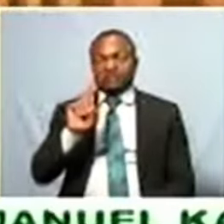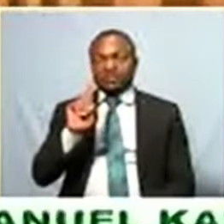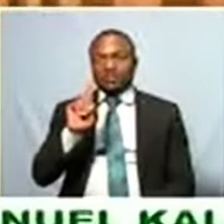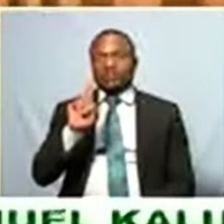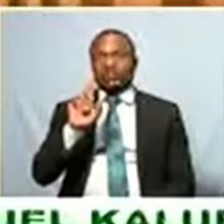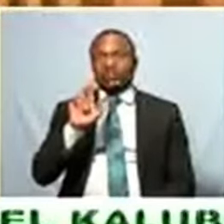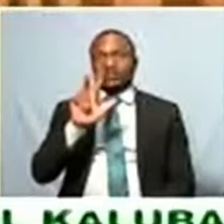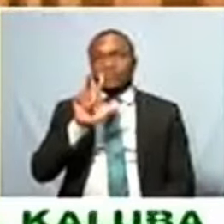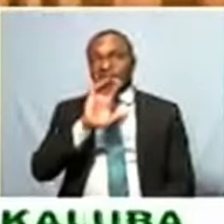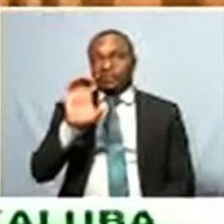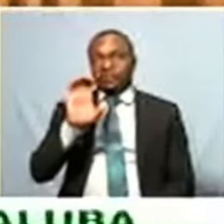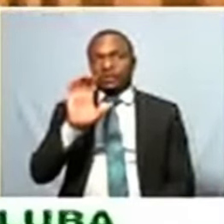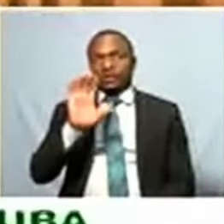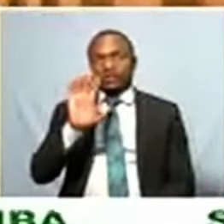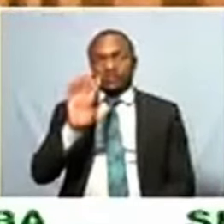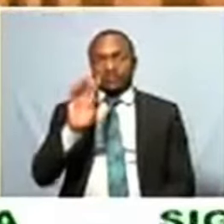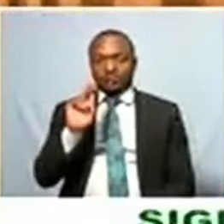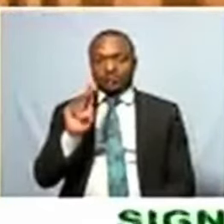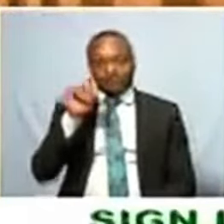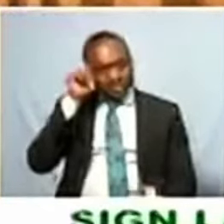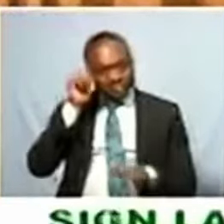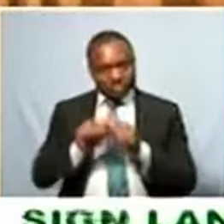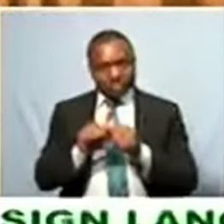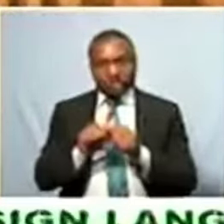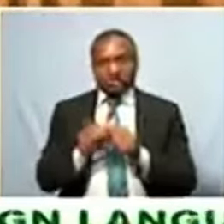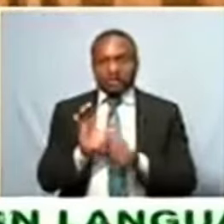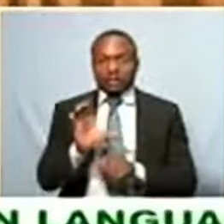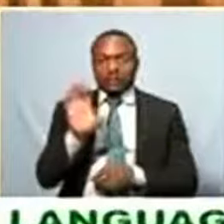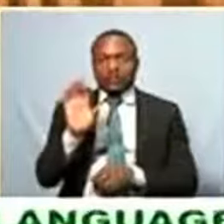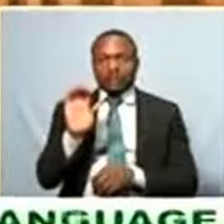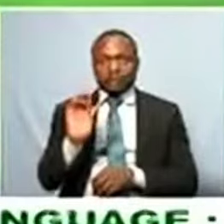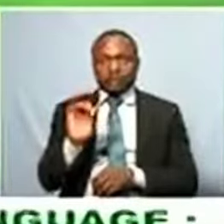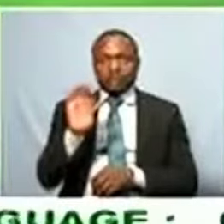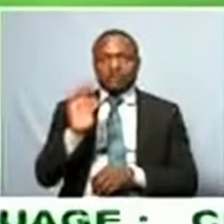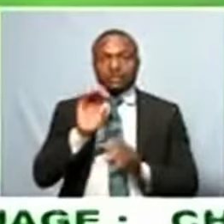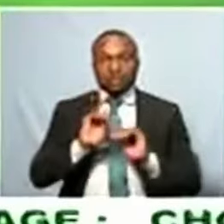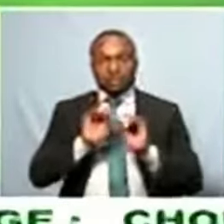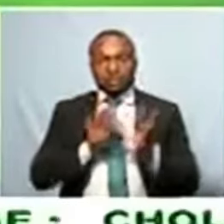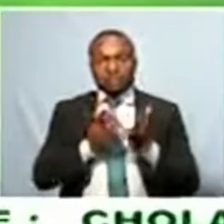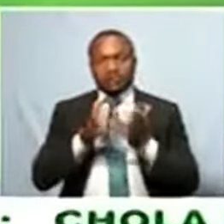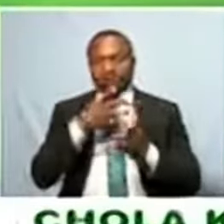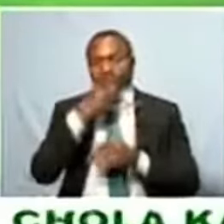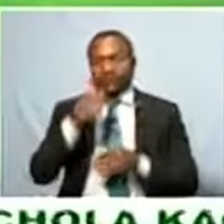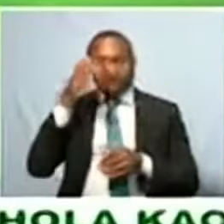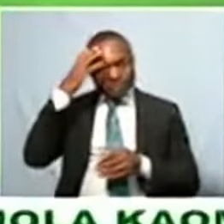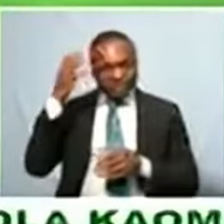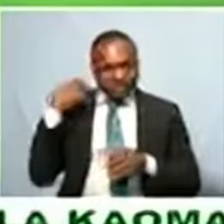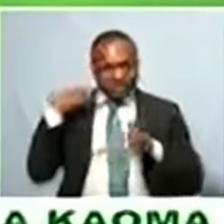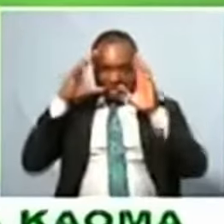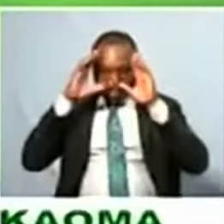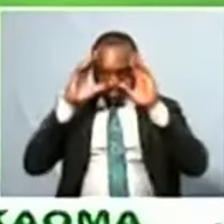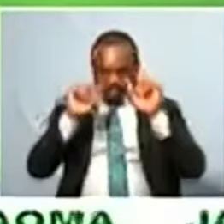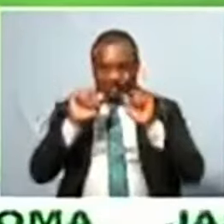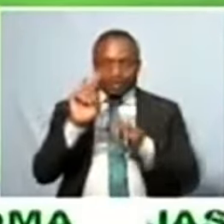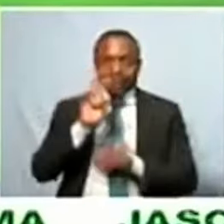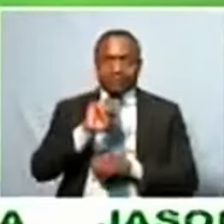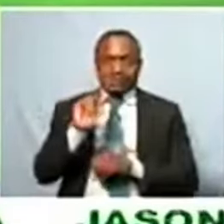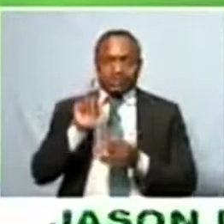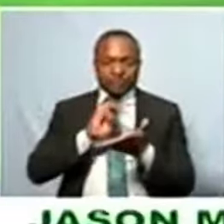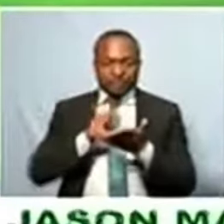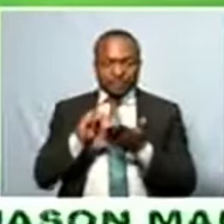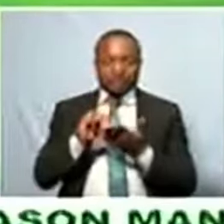913,851,334 kwacha has been agreed to. Head 09, Teaching Service Commission, Office of the President,